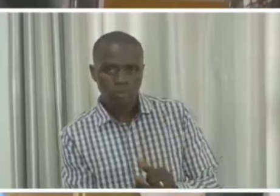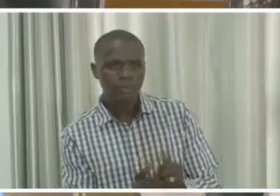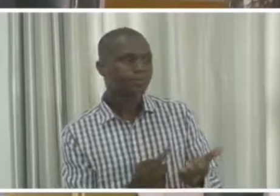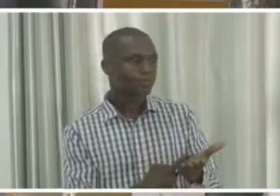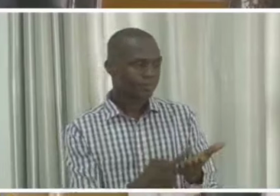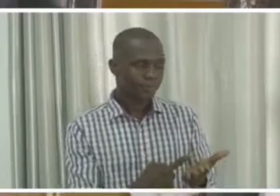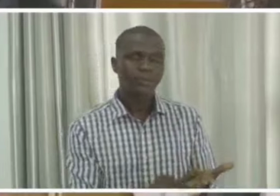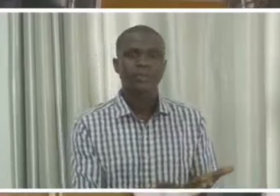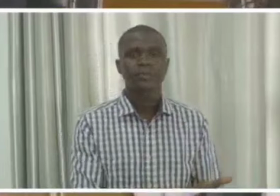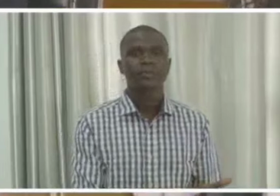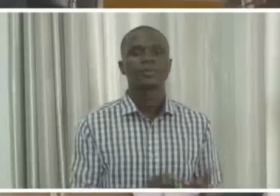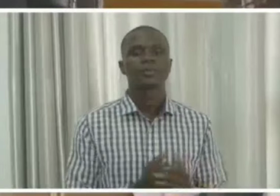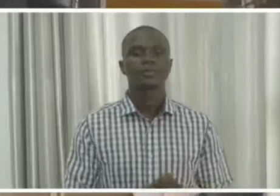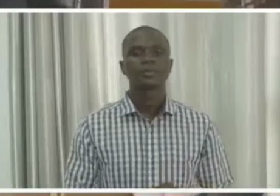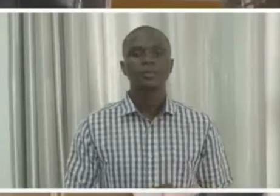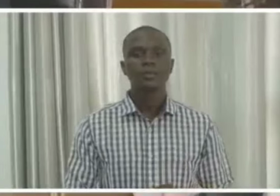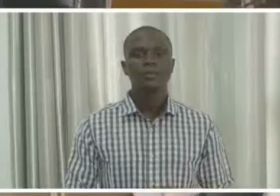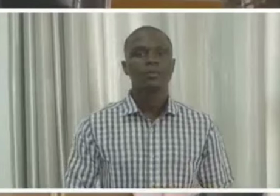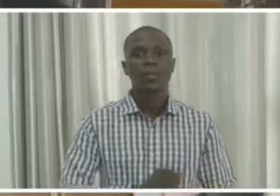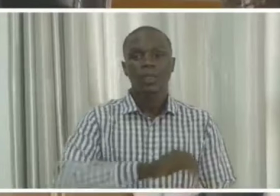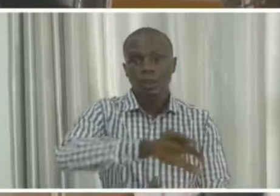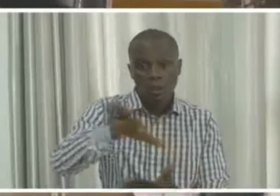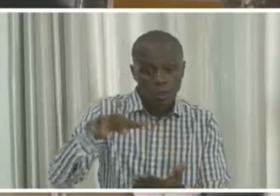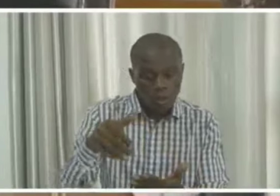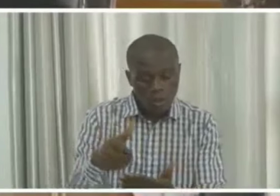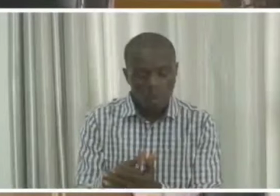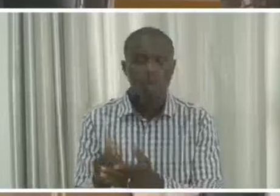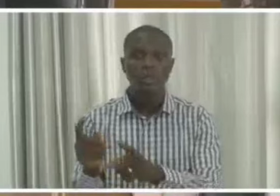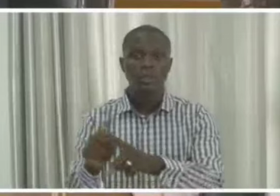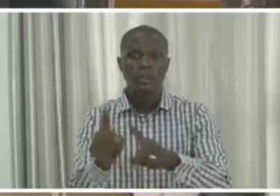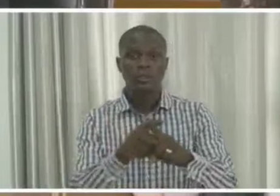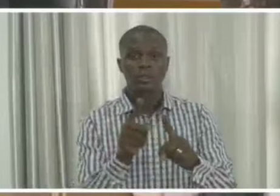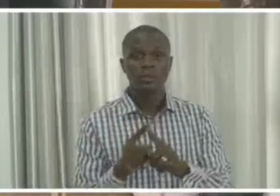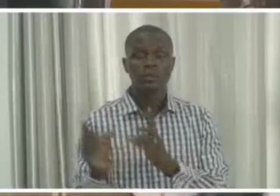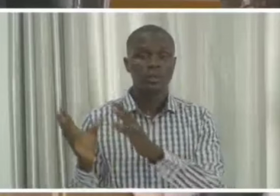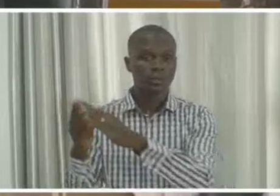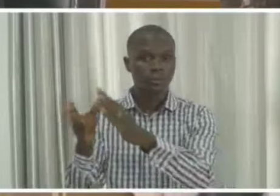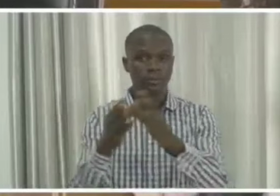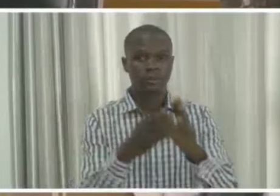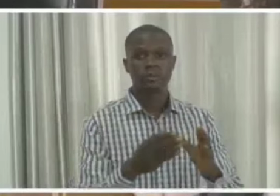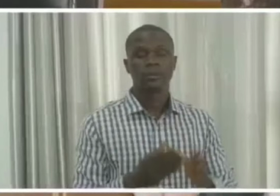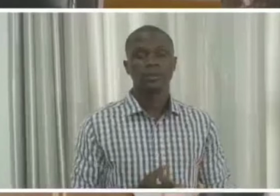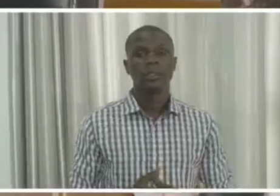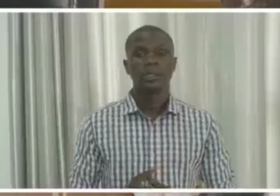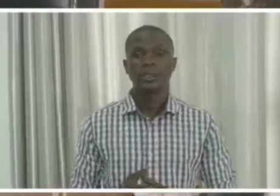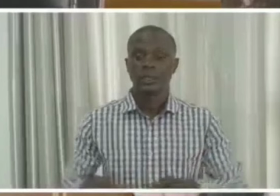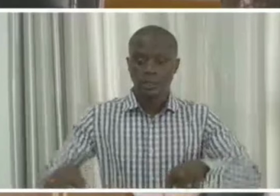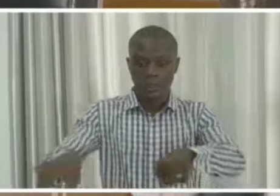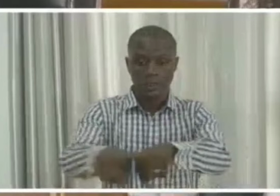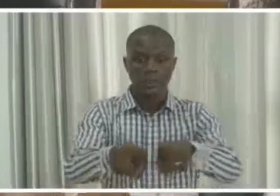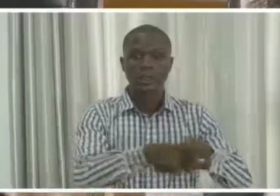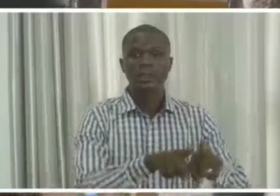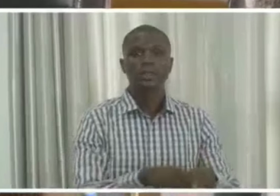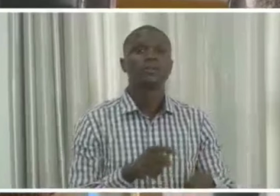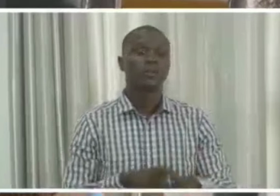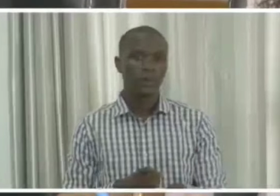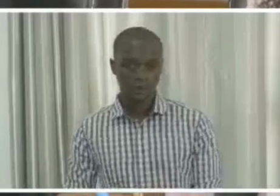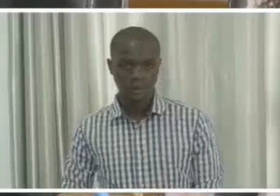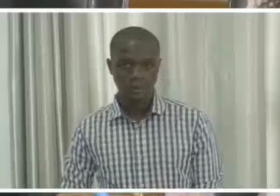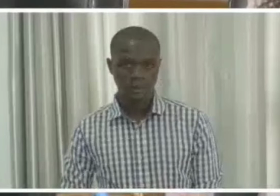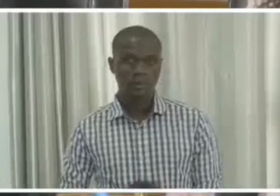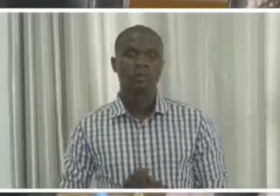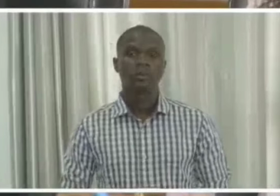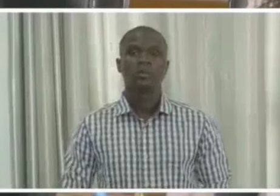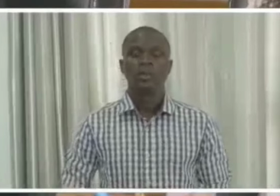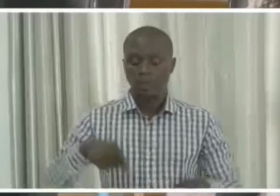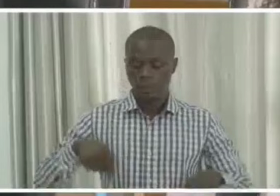But all lengths here they go on at the same time. And the way they organize COP is they organize them by theme days. So this